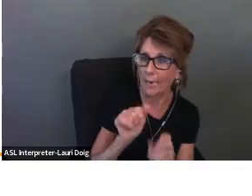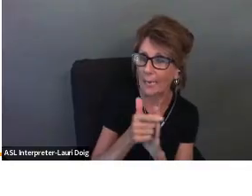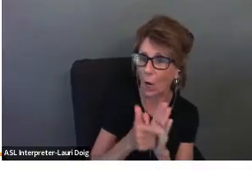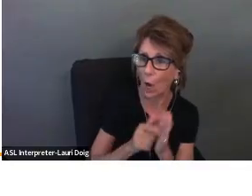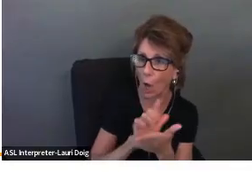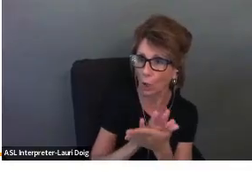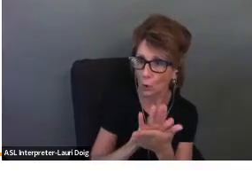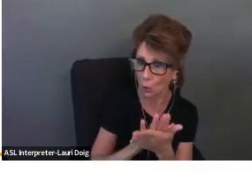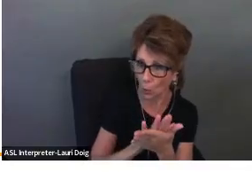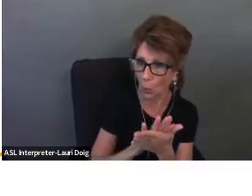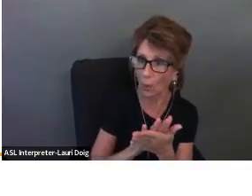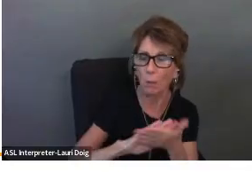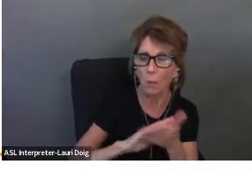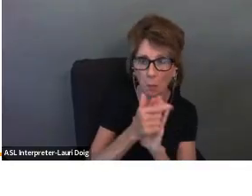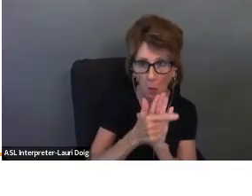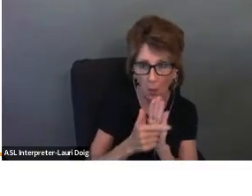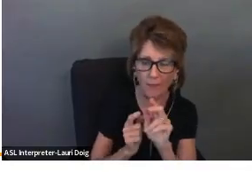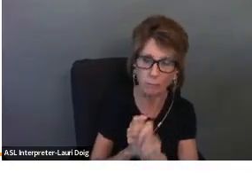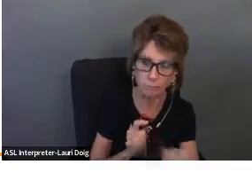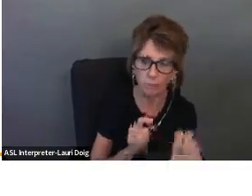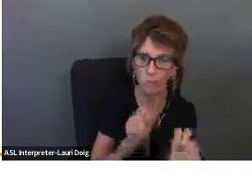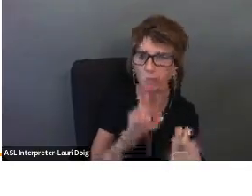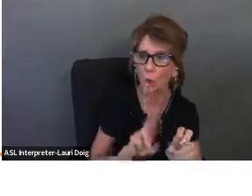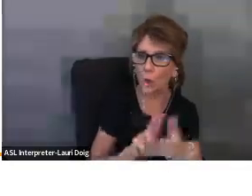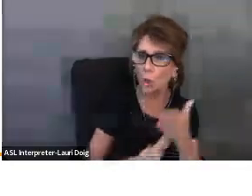time, he's no stranger to